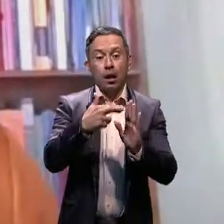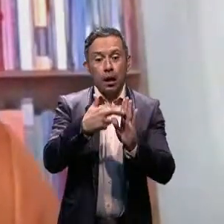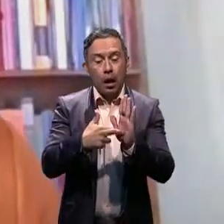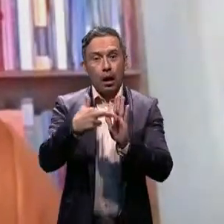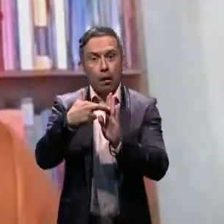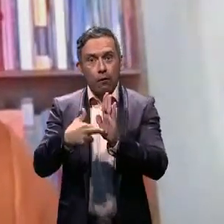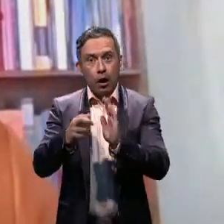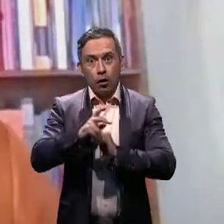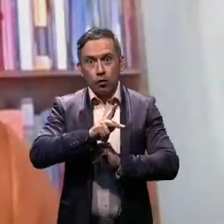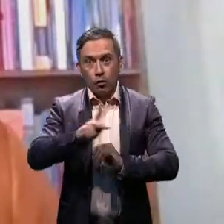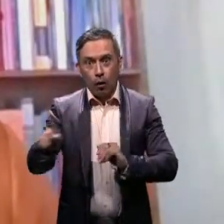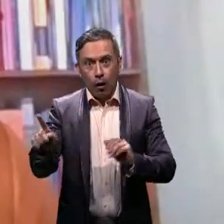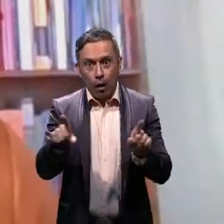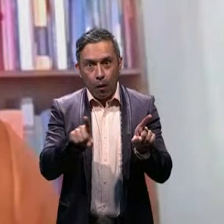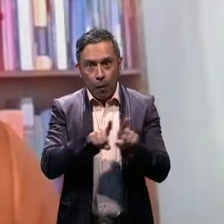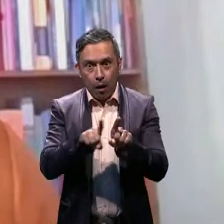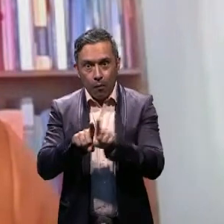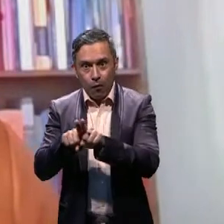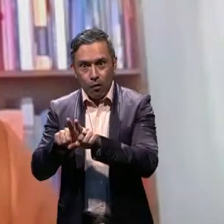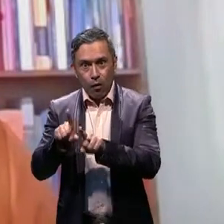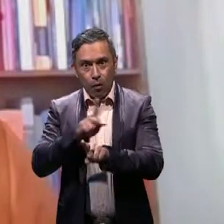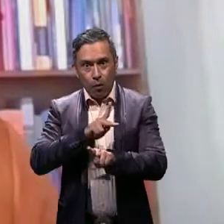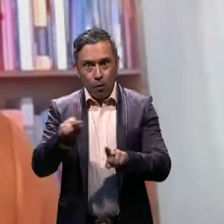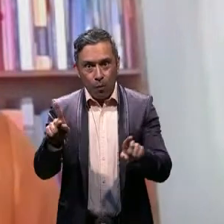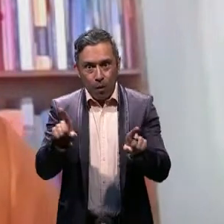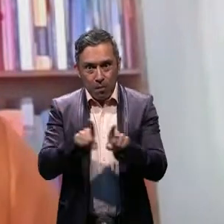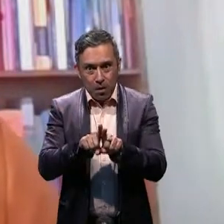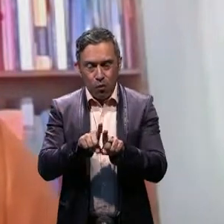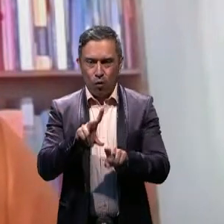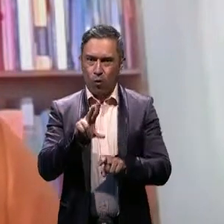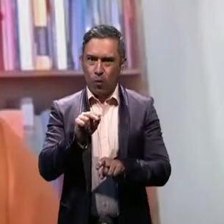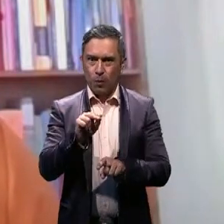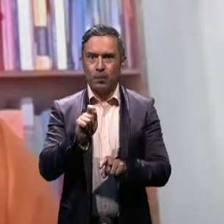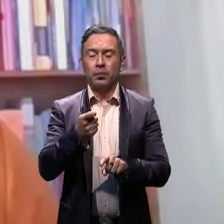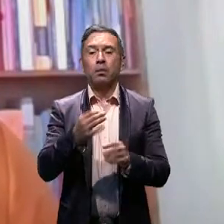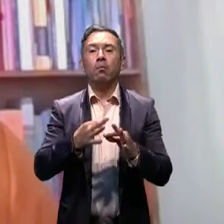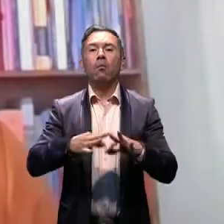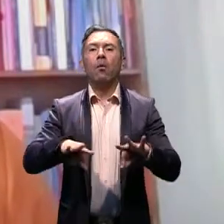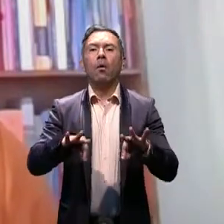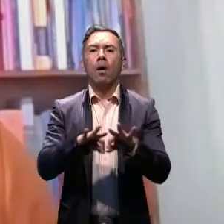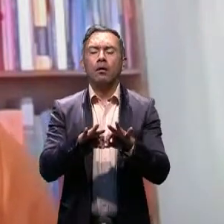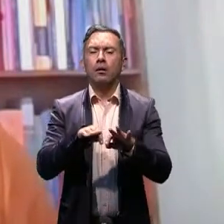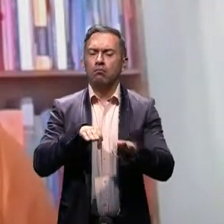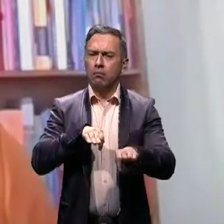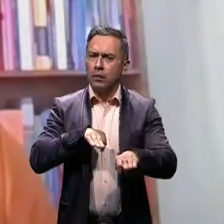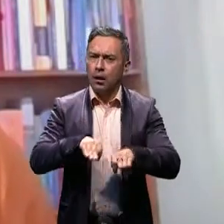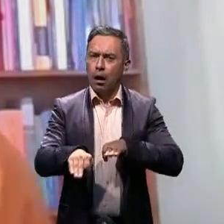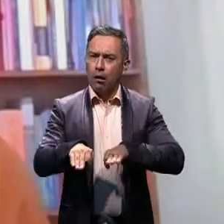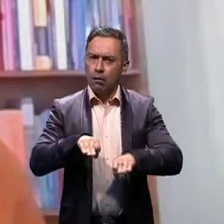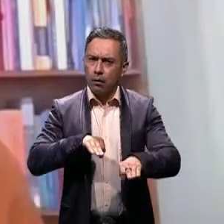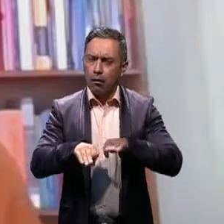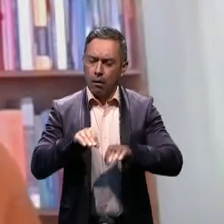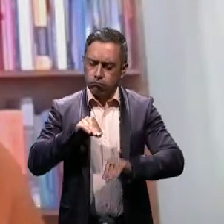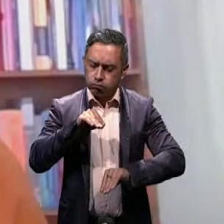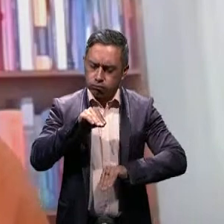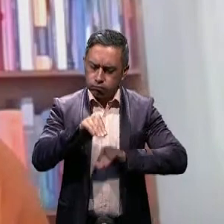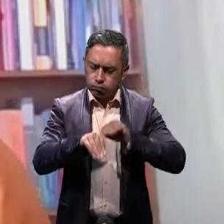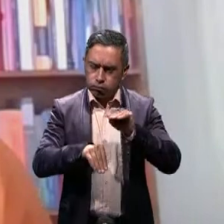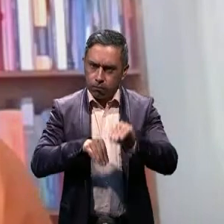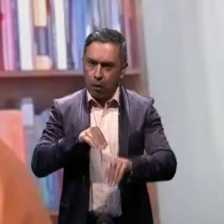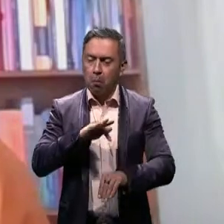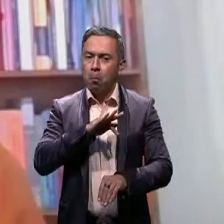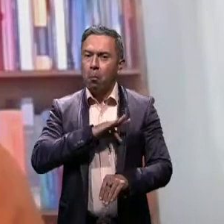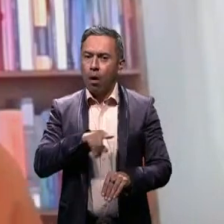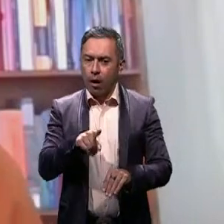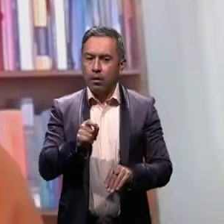all the same in the way they are created and applied. So we must also work so that these